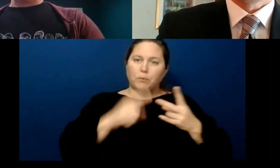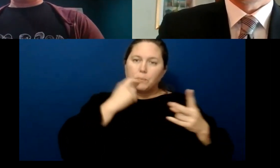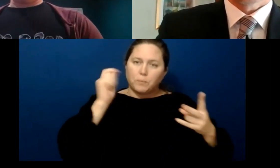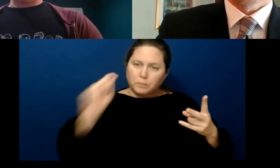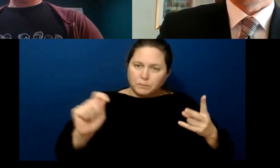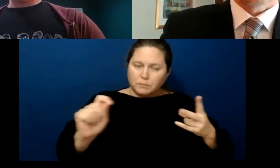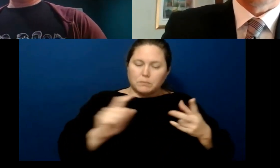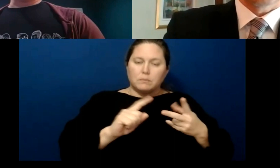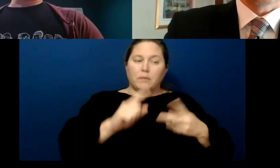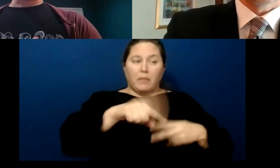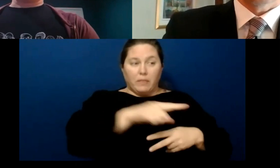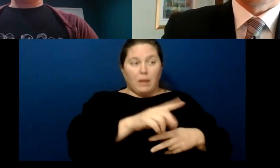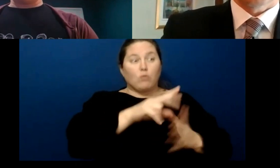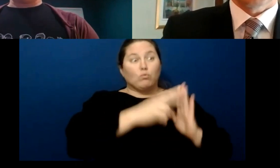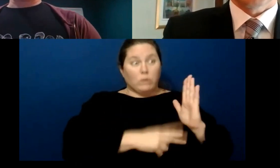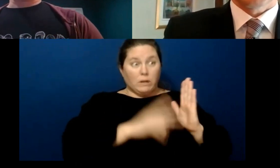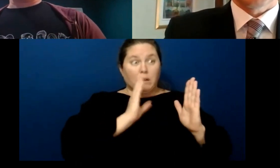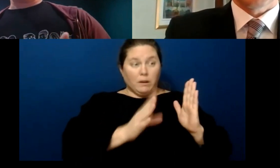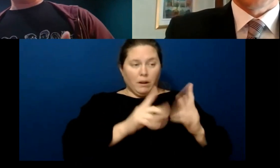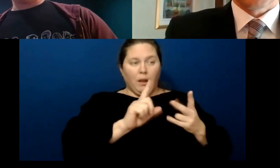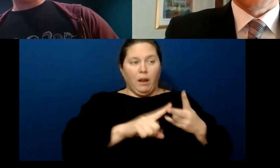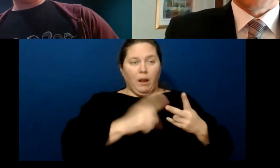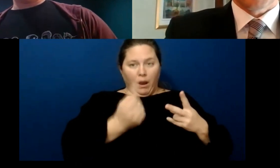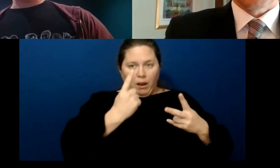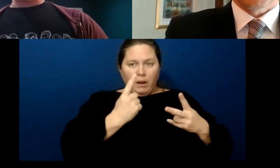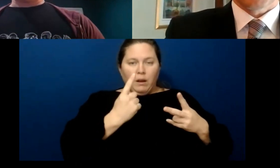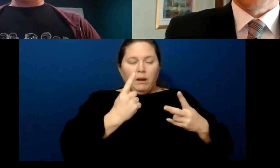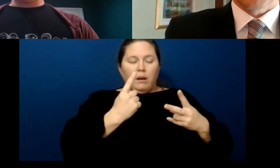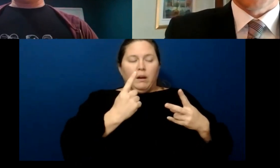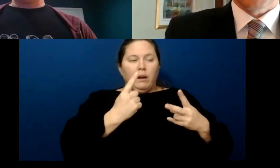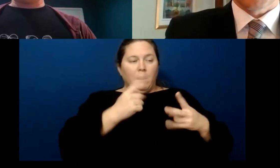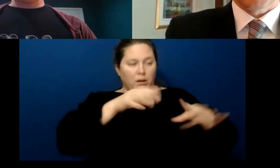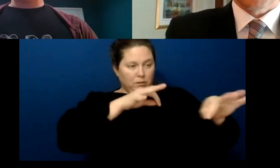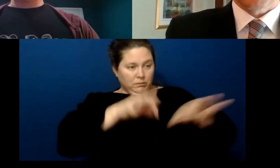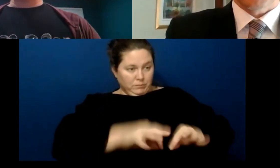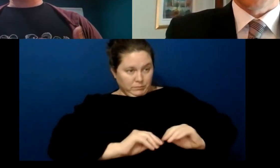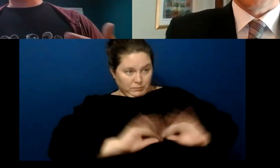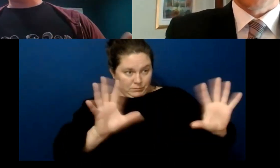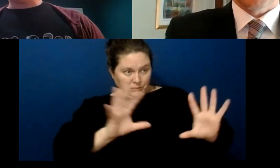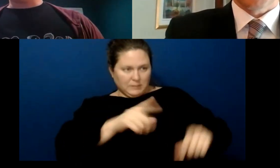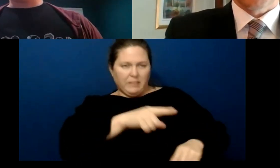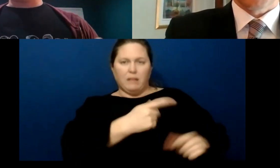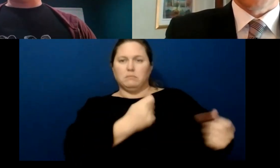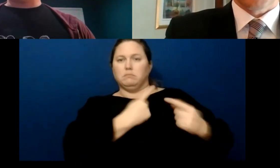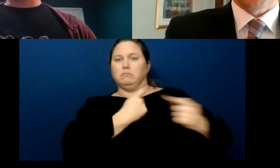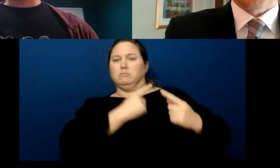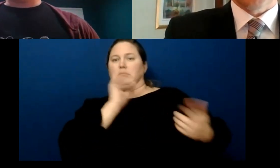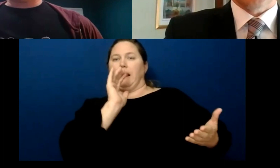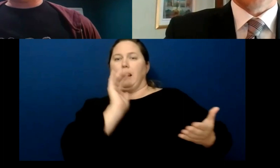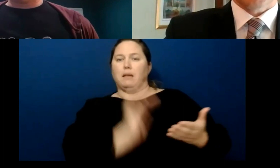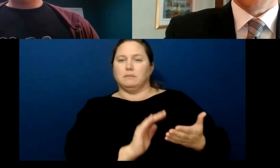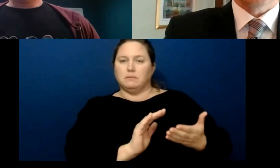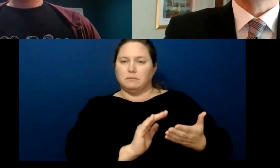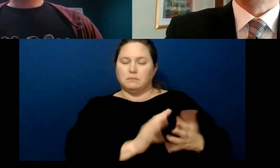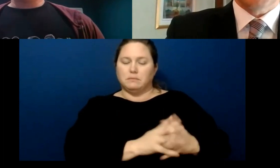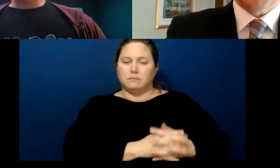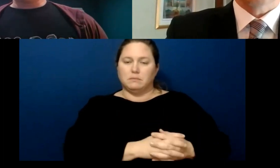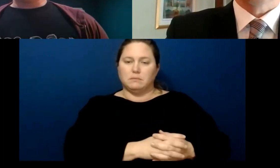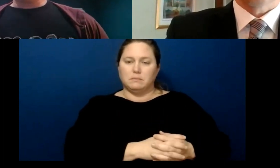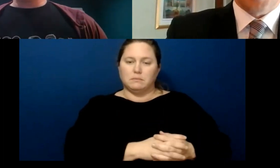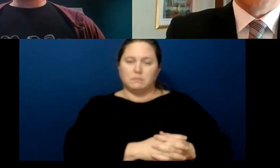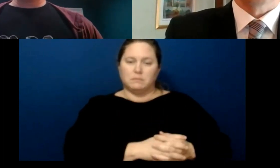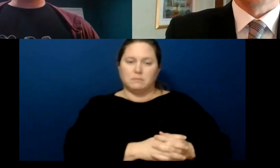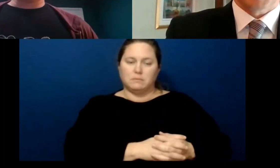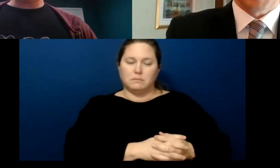it, they'll understand it, and they won't have to then ask follow-up questions. It limits the potential for confusion or misunderstanding.